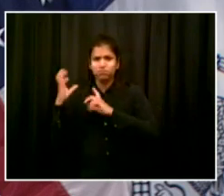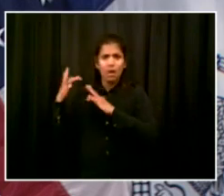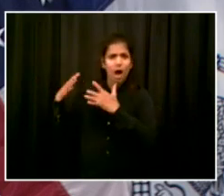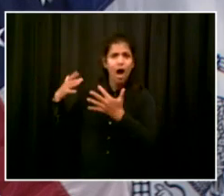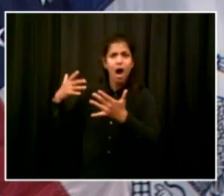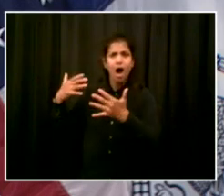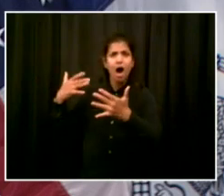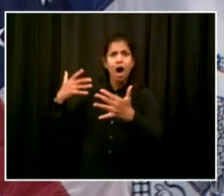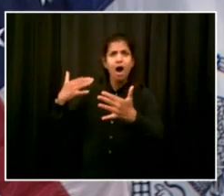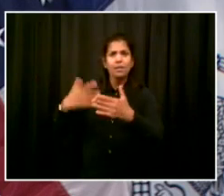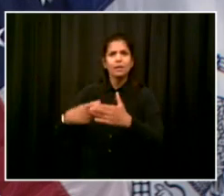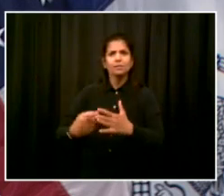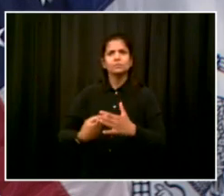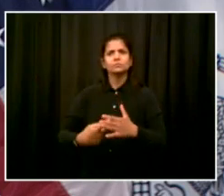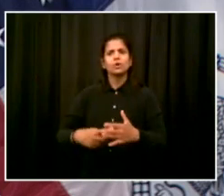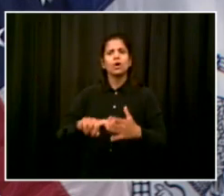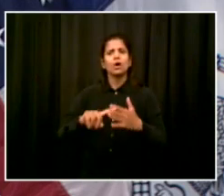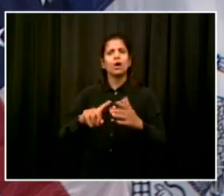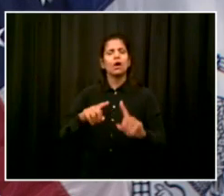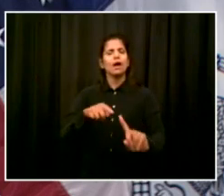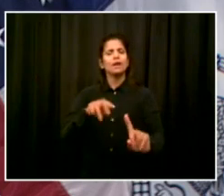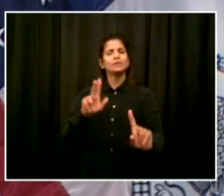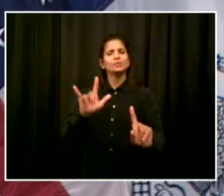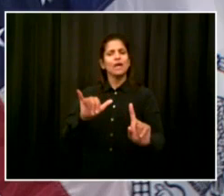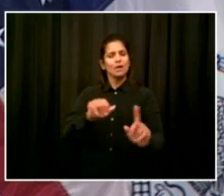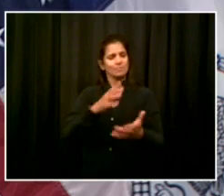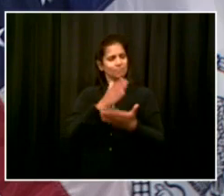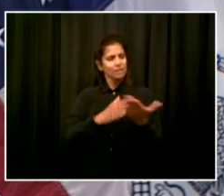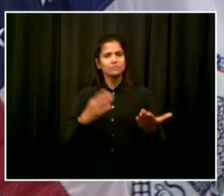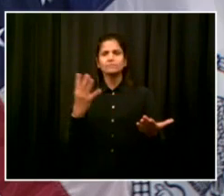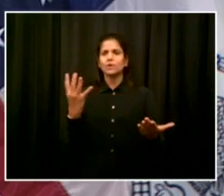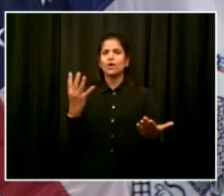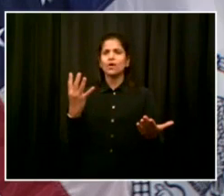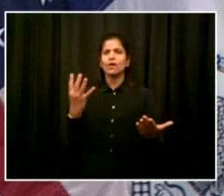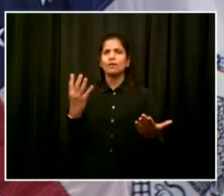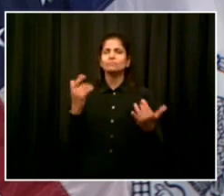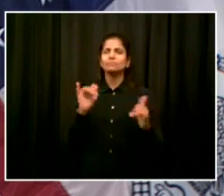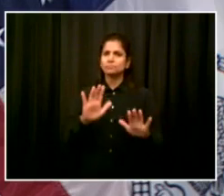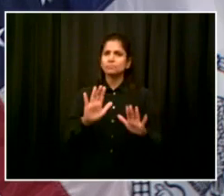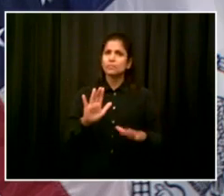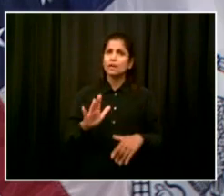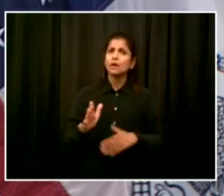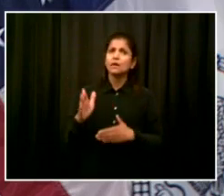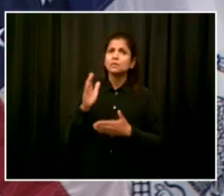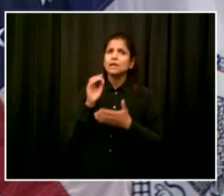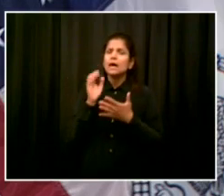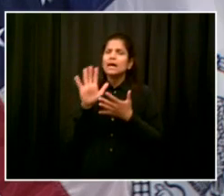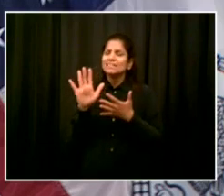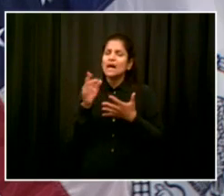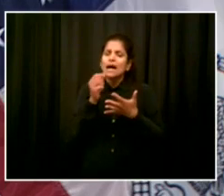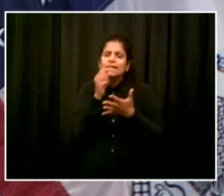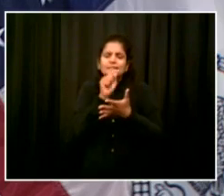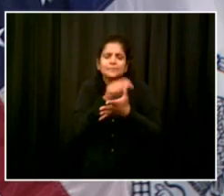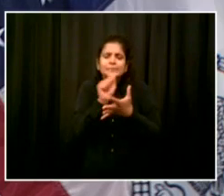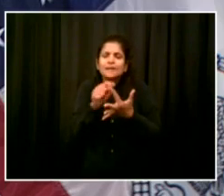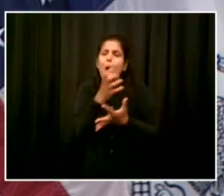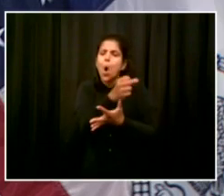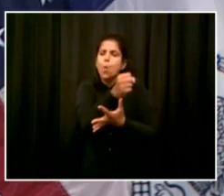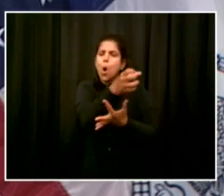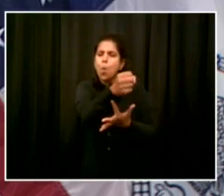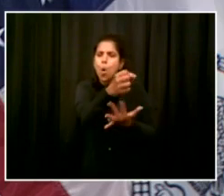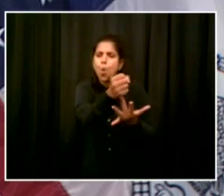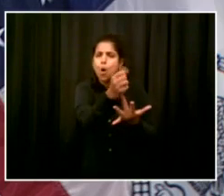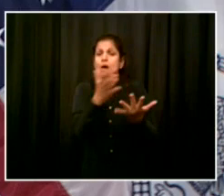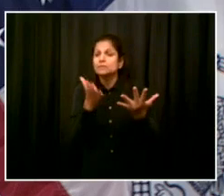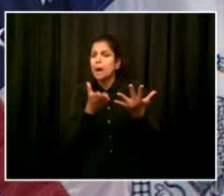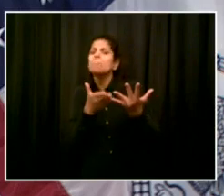that won't be ready, but the fact that there are also pieces that will move forward is a testament to what all of you have done. And a lot of times,